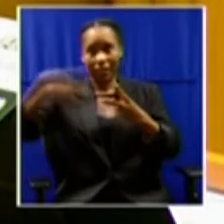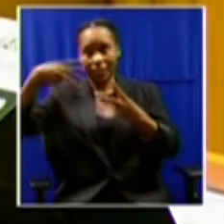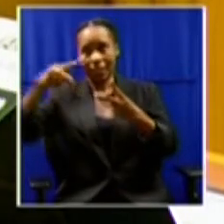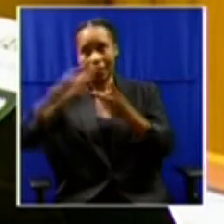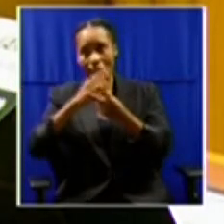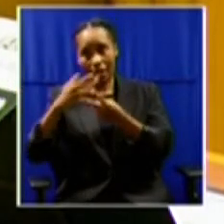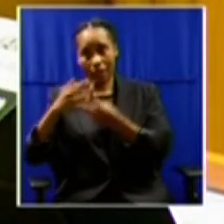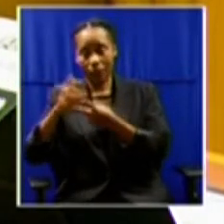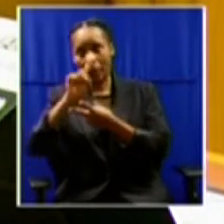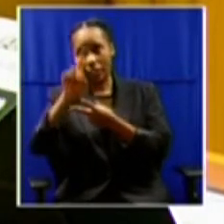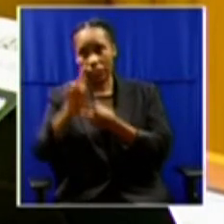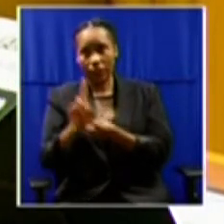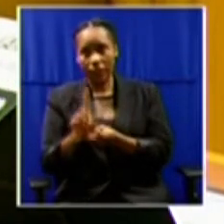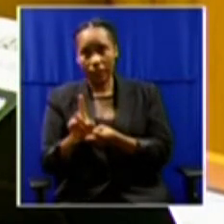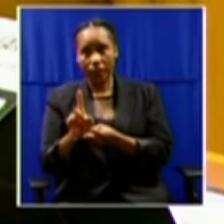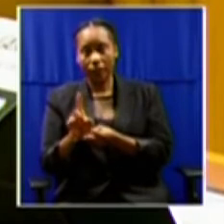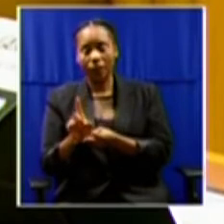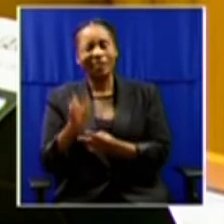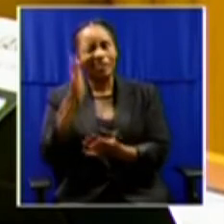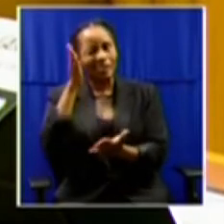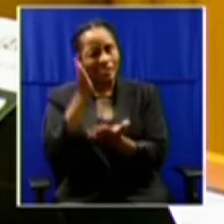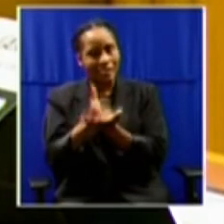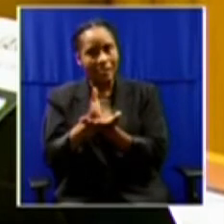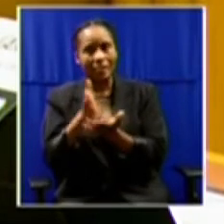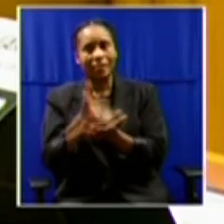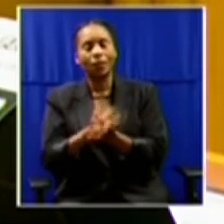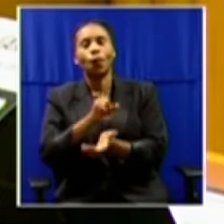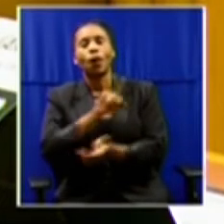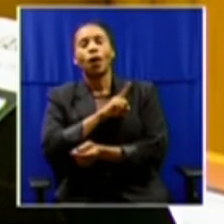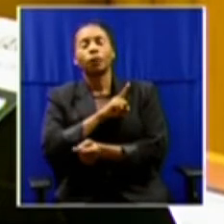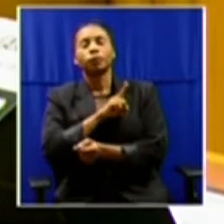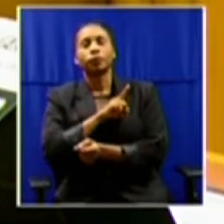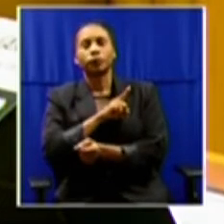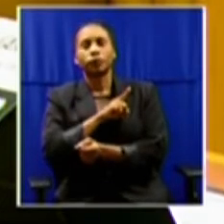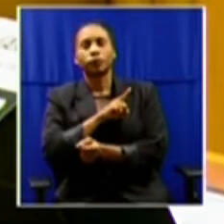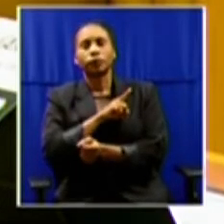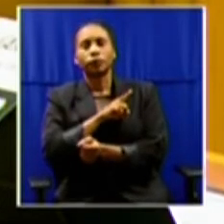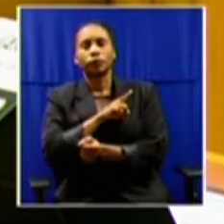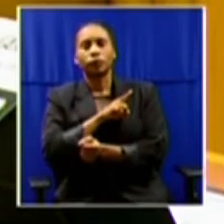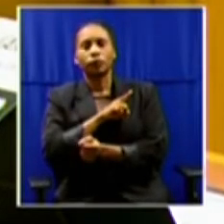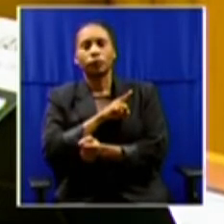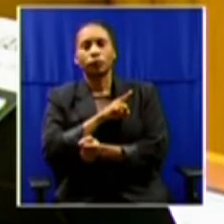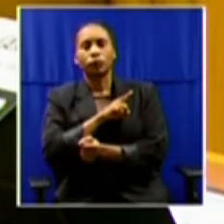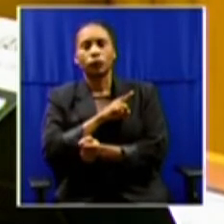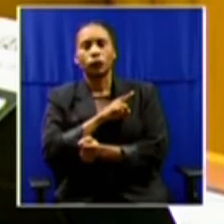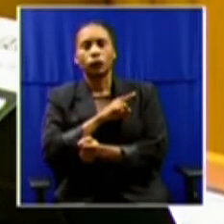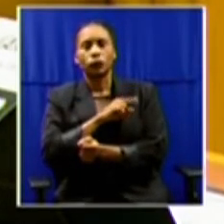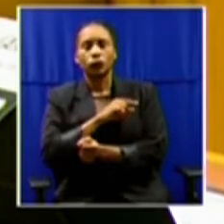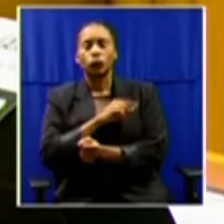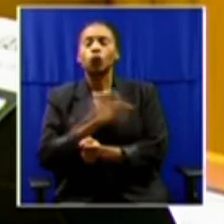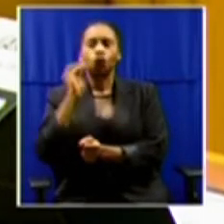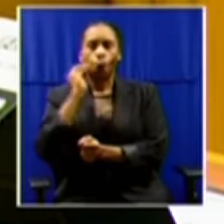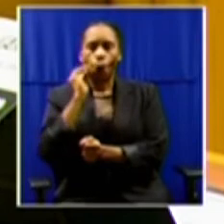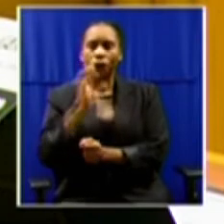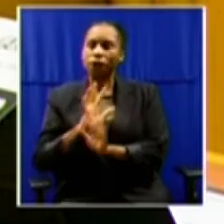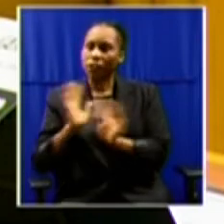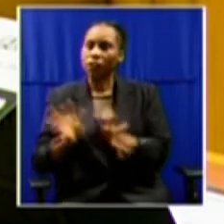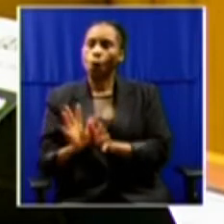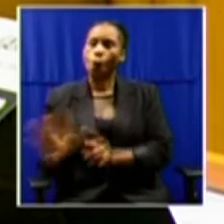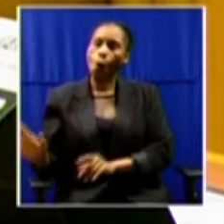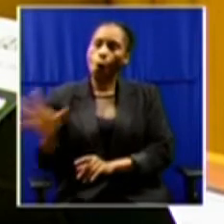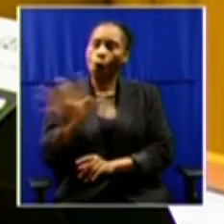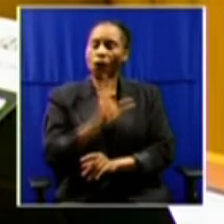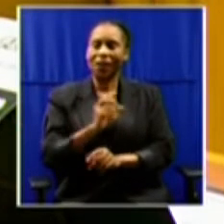question is precisely because it was known that all of us were supposed to